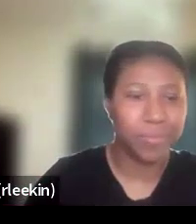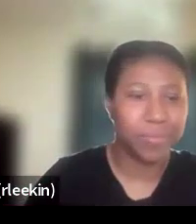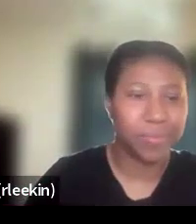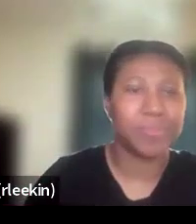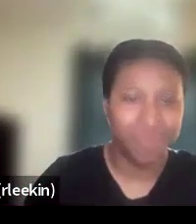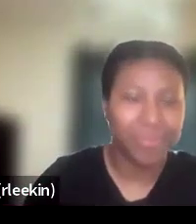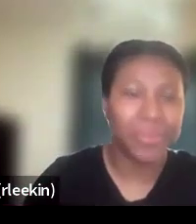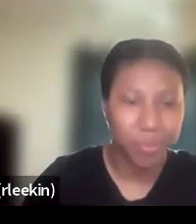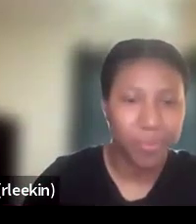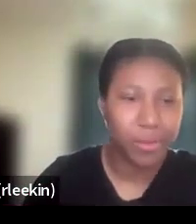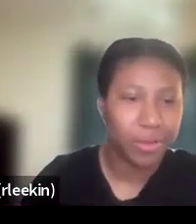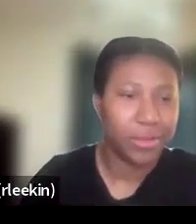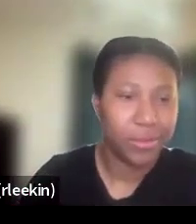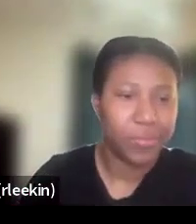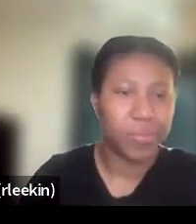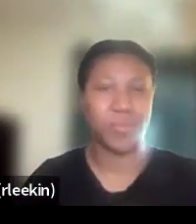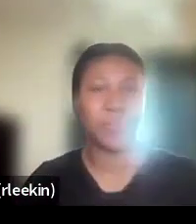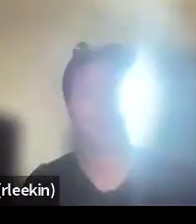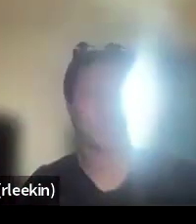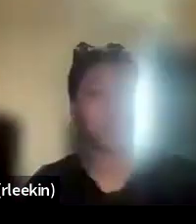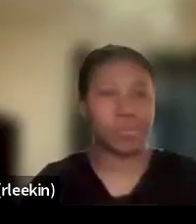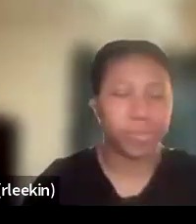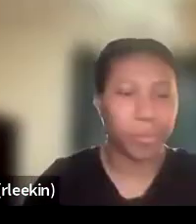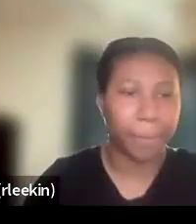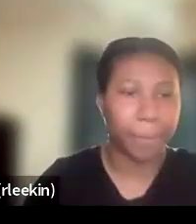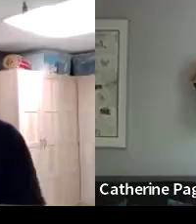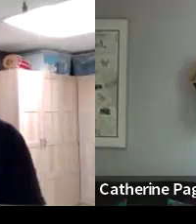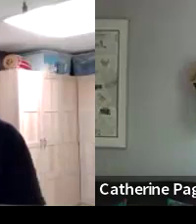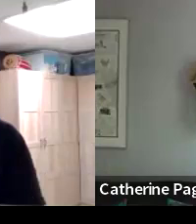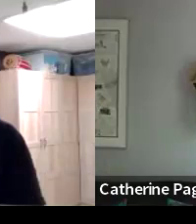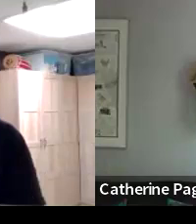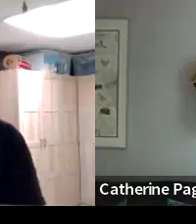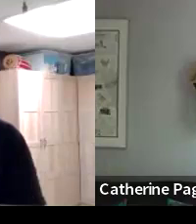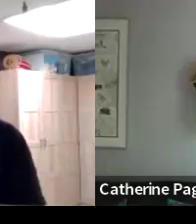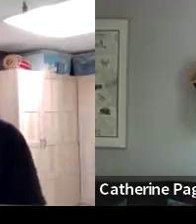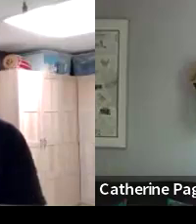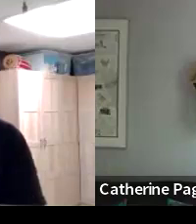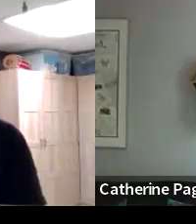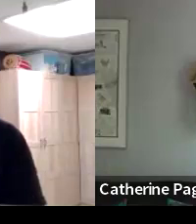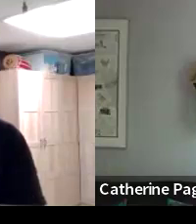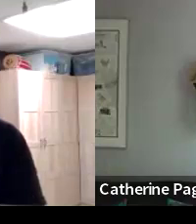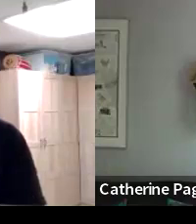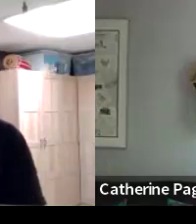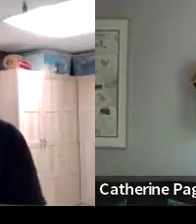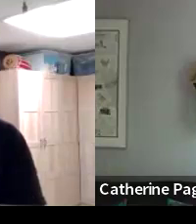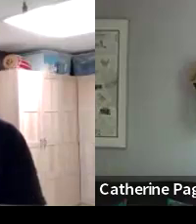Nice. Nice to see you here, Rachel. Sorry, one moment. Travis, you were at the last KubeCon in London?